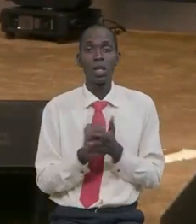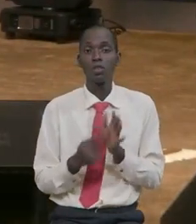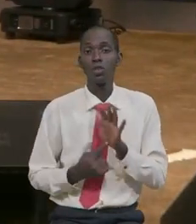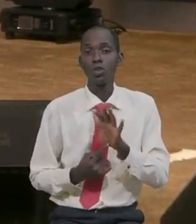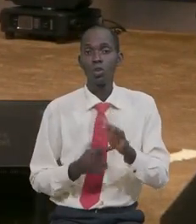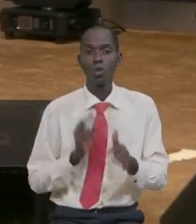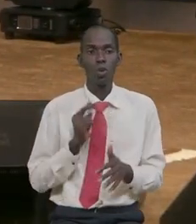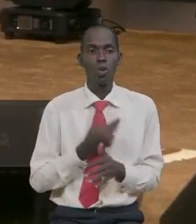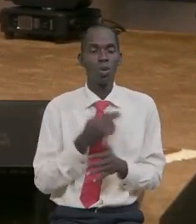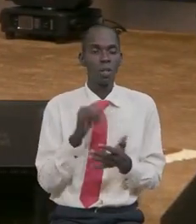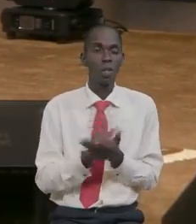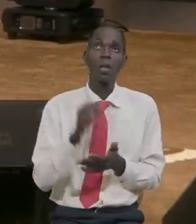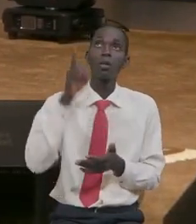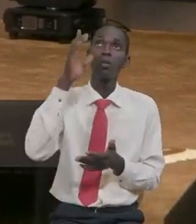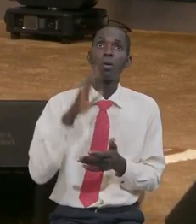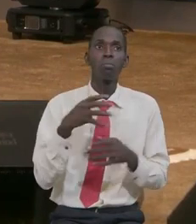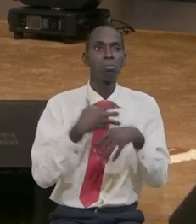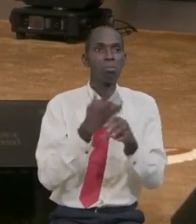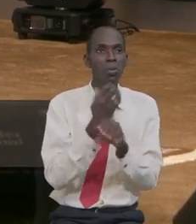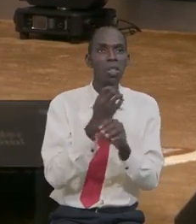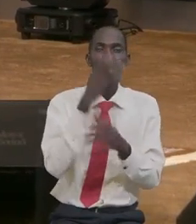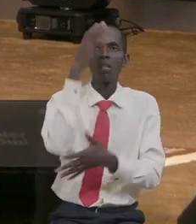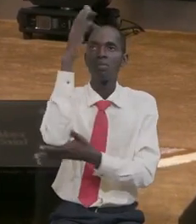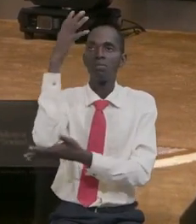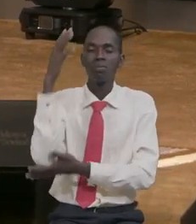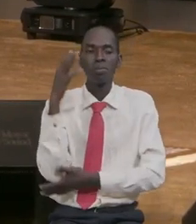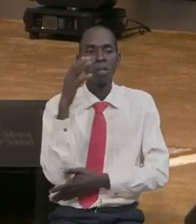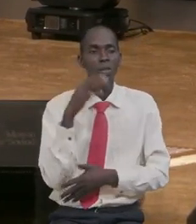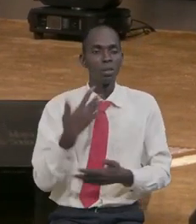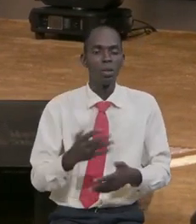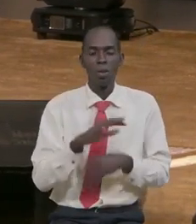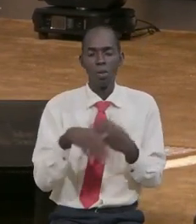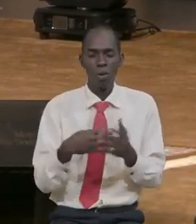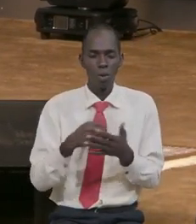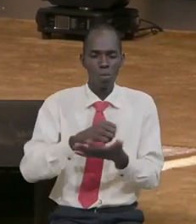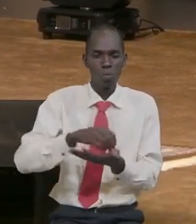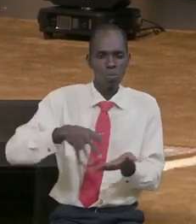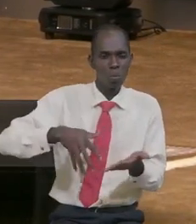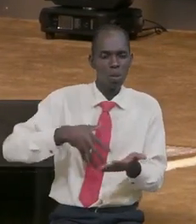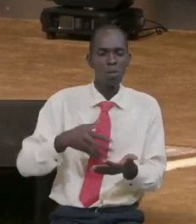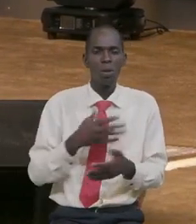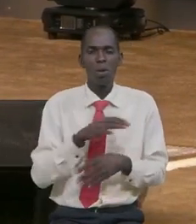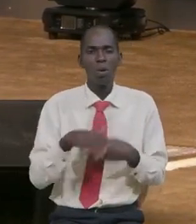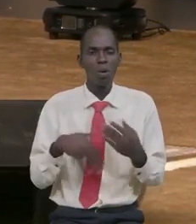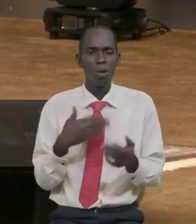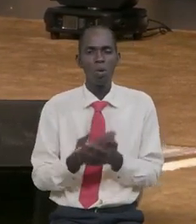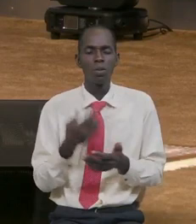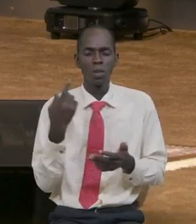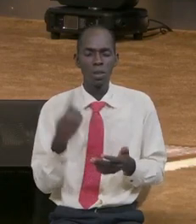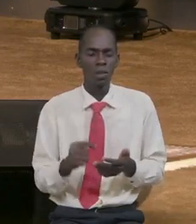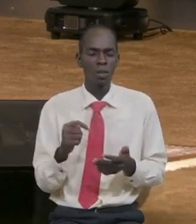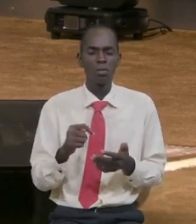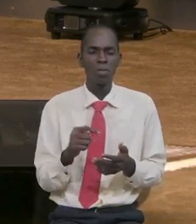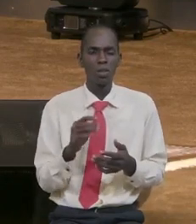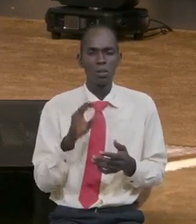God created all the trees and all the plants and all the leaves and all the barks of those